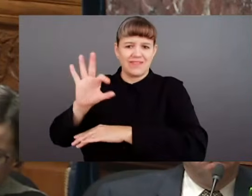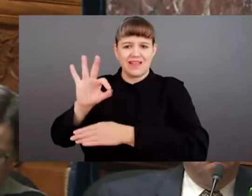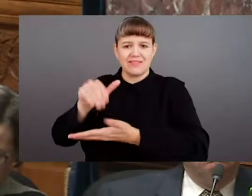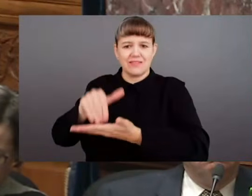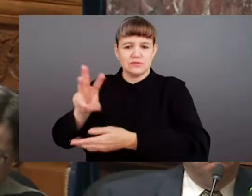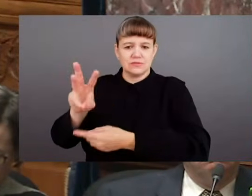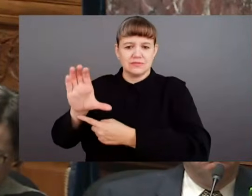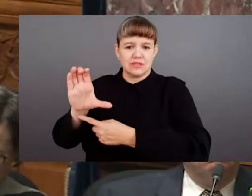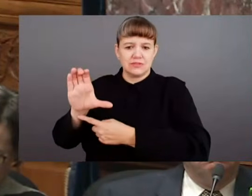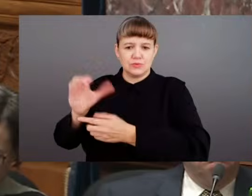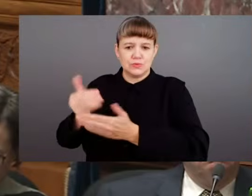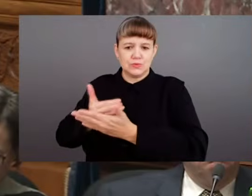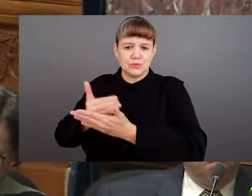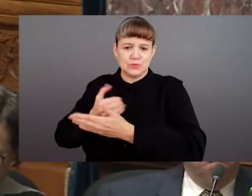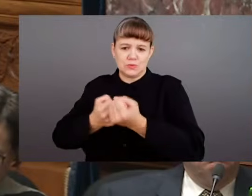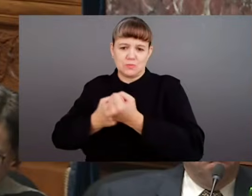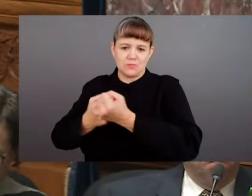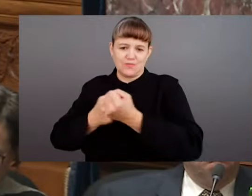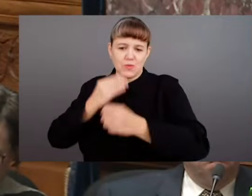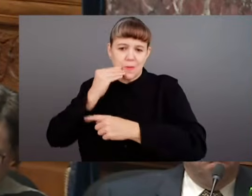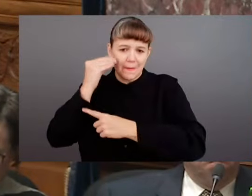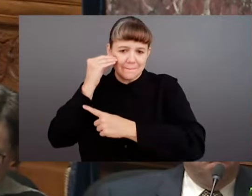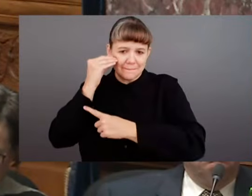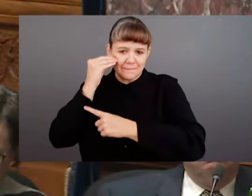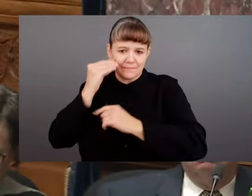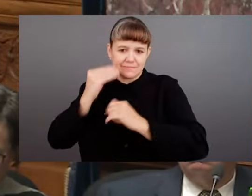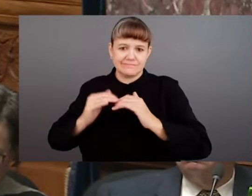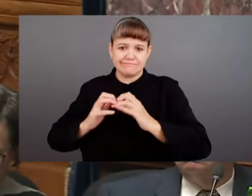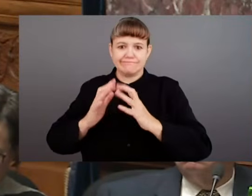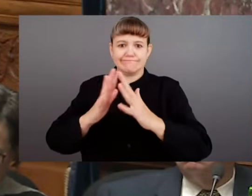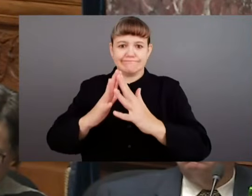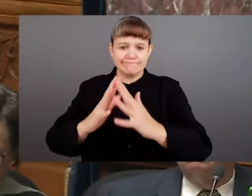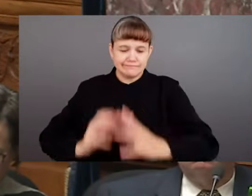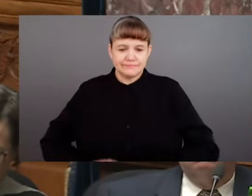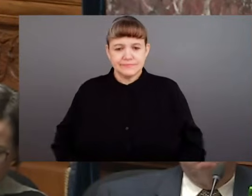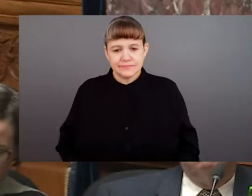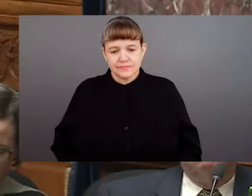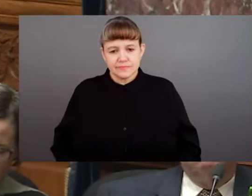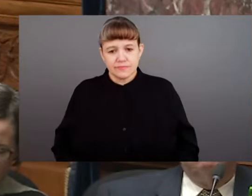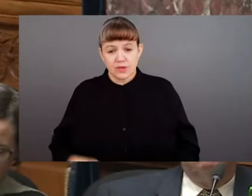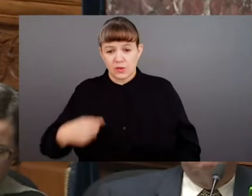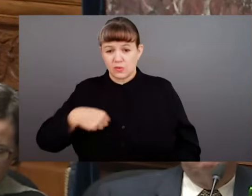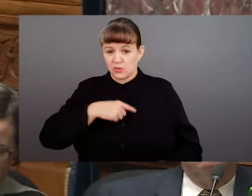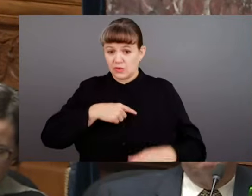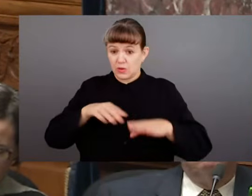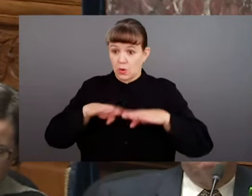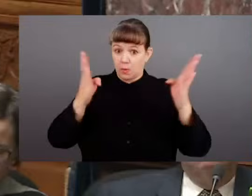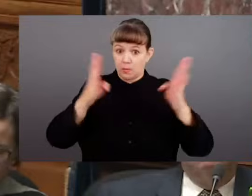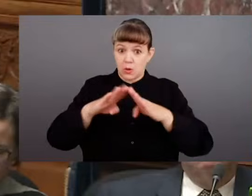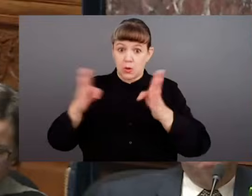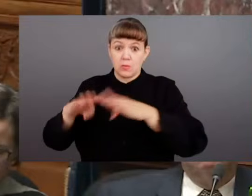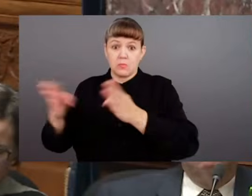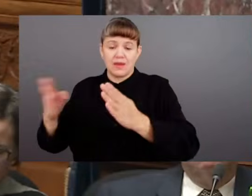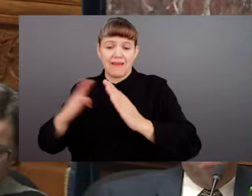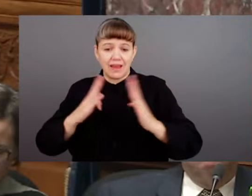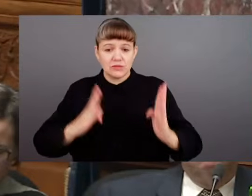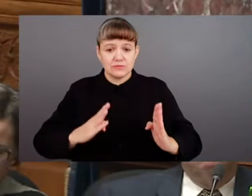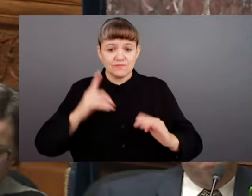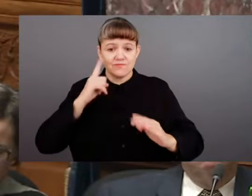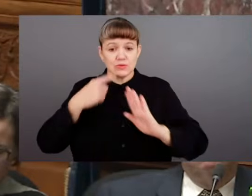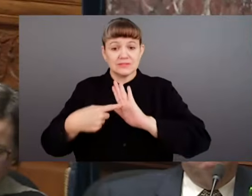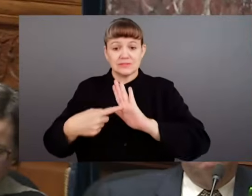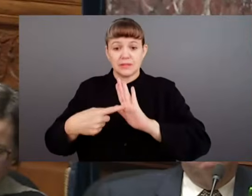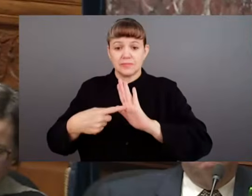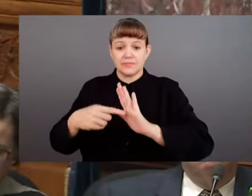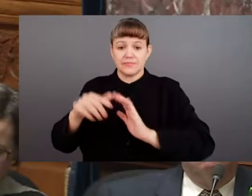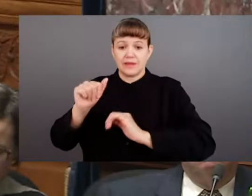in communities across BC by opening up housing for people in places like Abbotsford, Vancouver, Maple Ridge, on